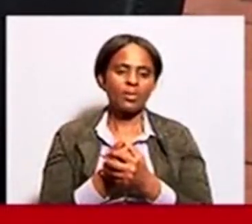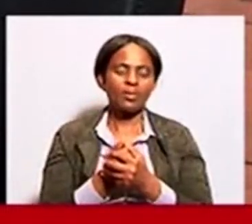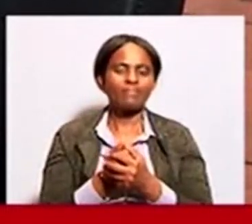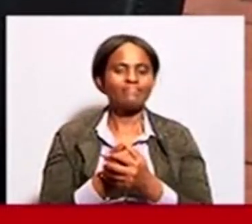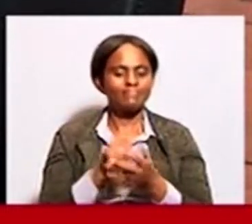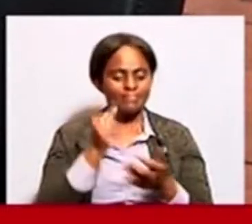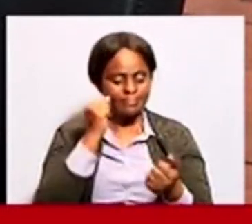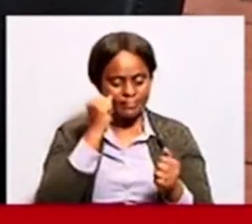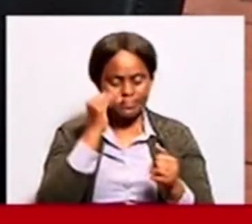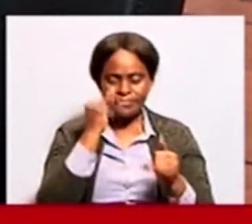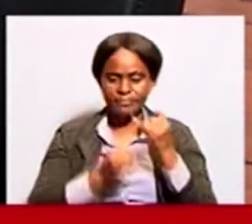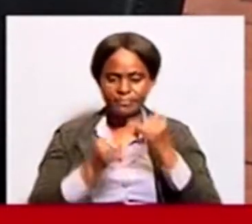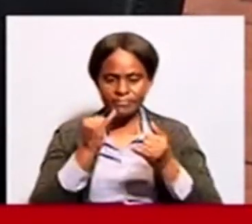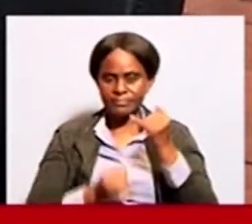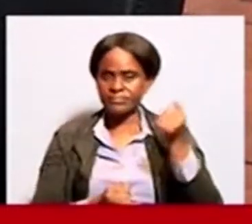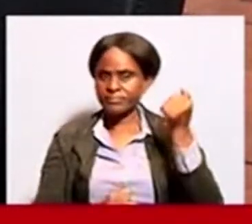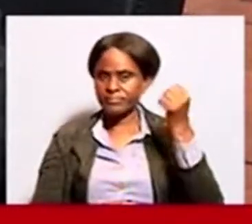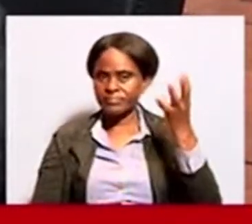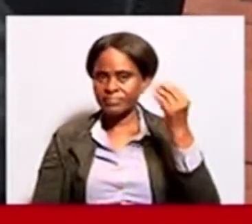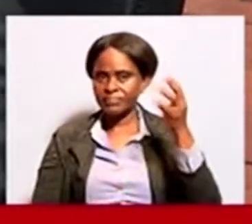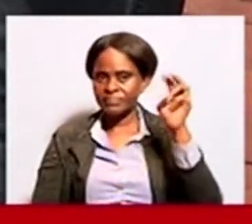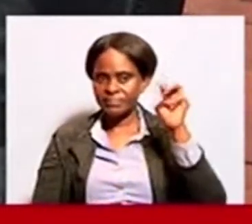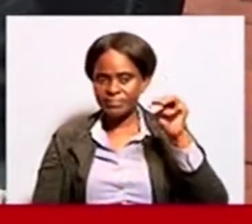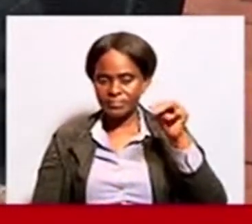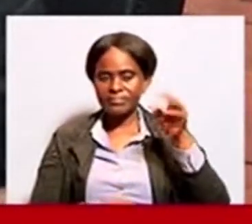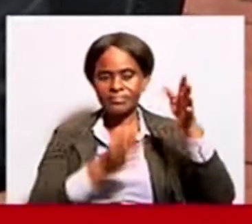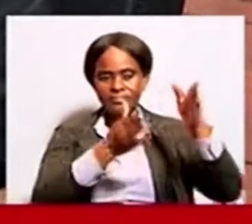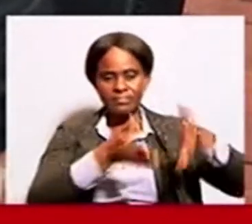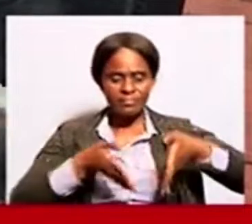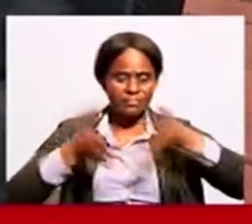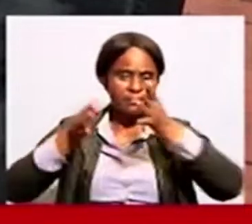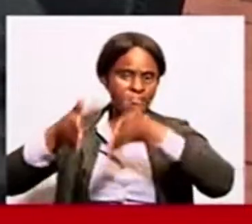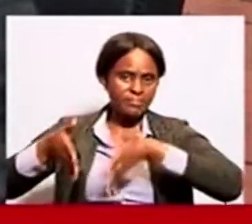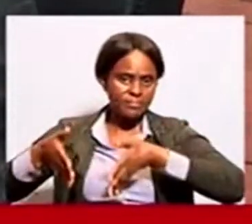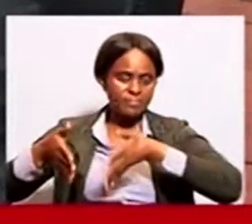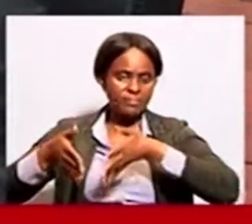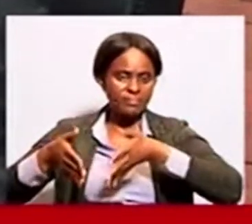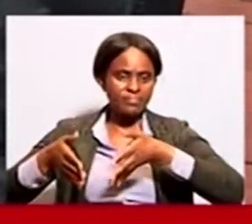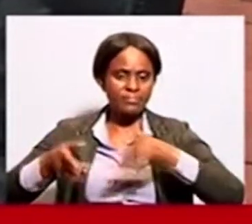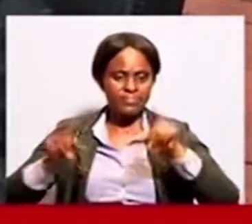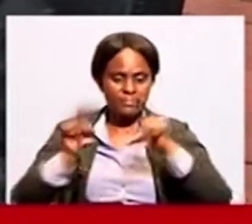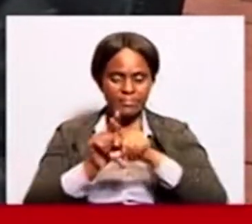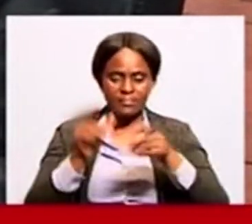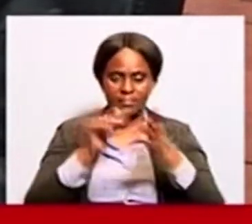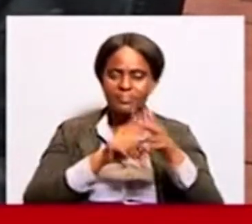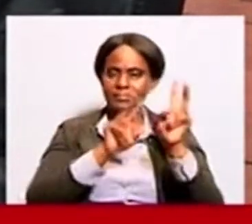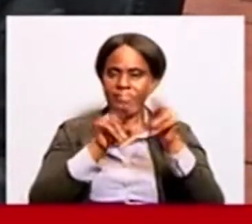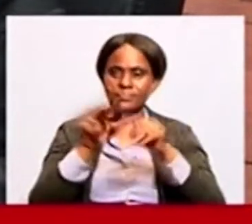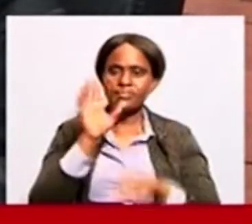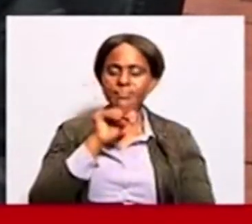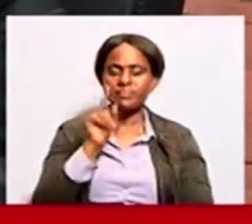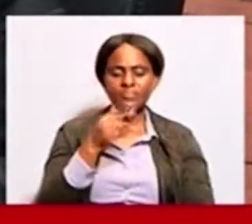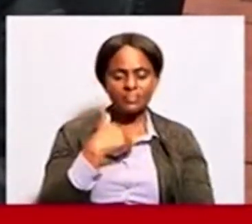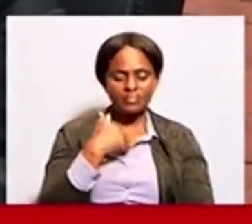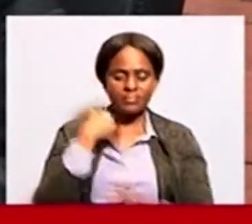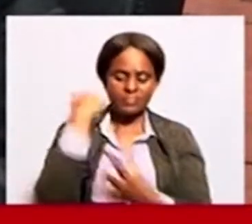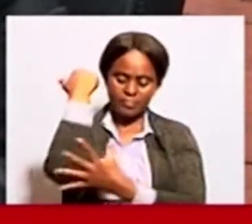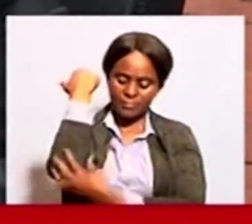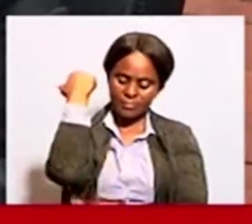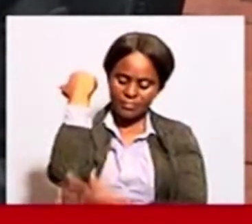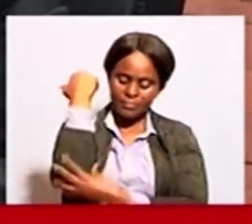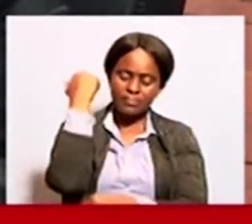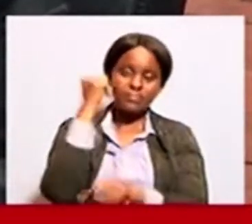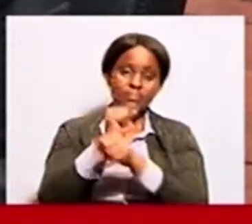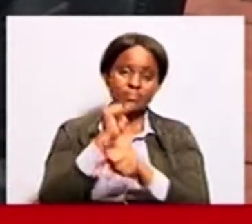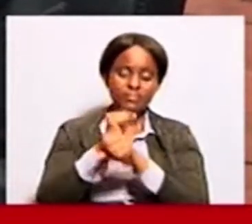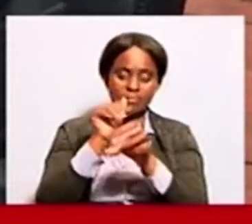compaction of 14 meters of the drainage. It was also observed that there was poor workmanship